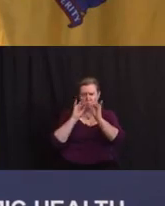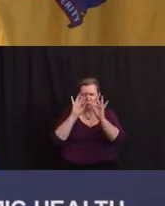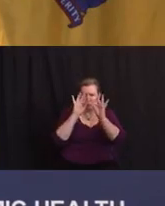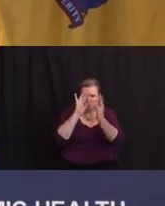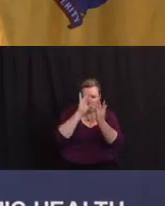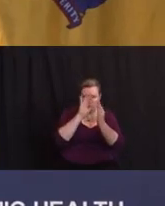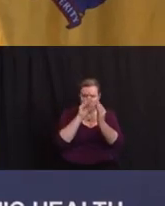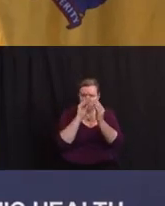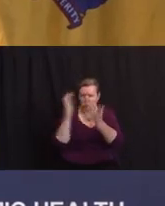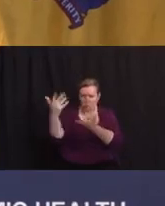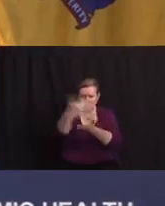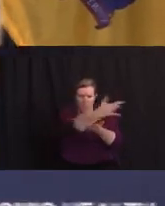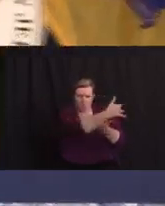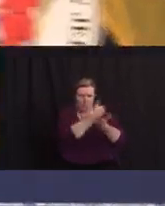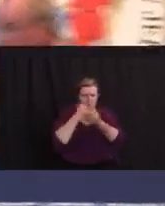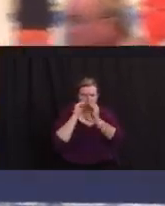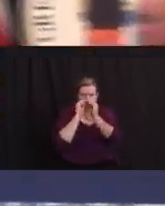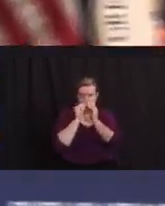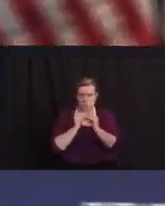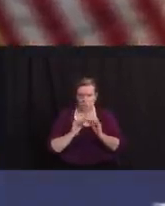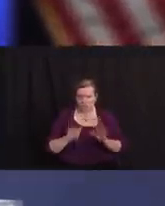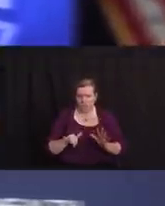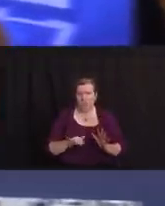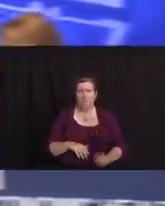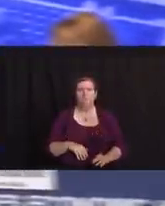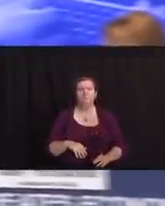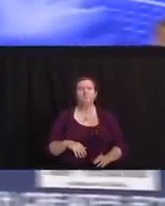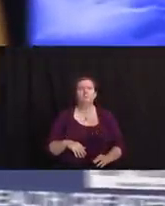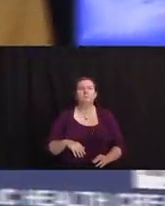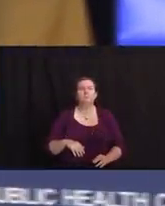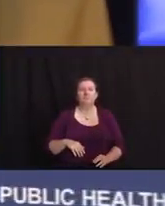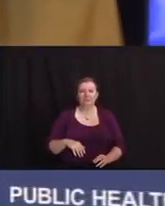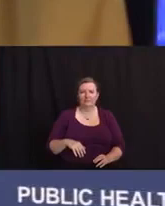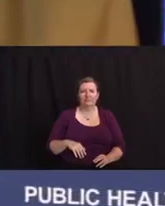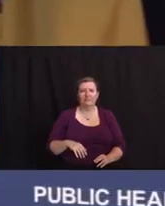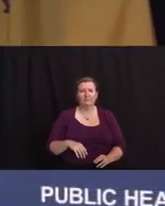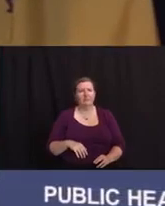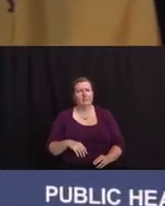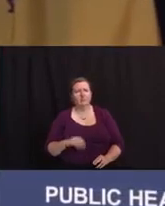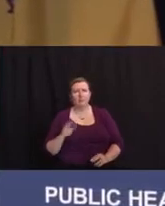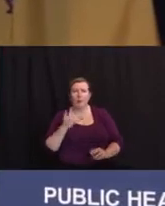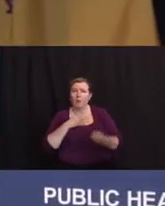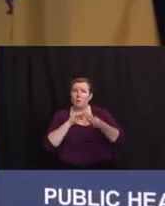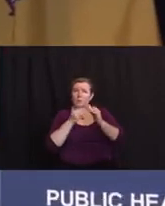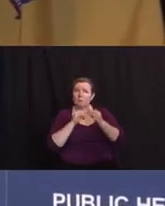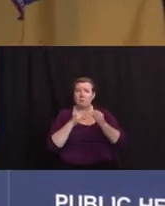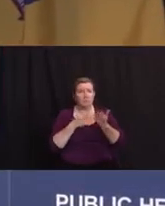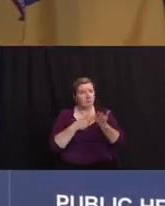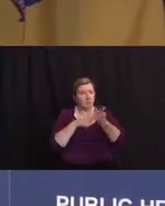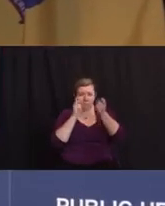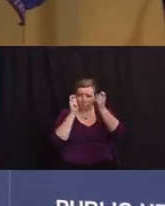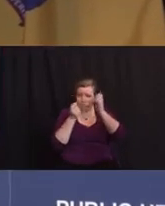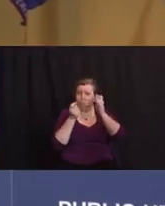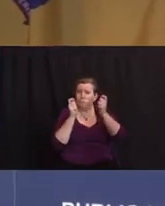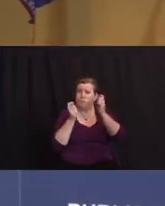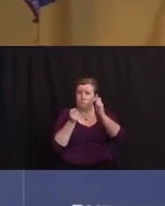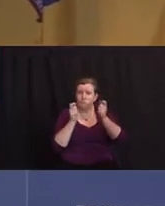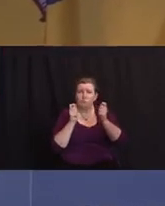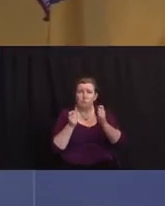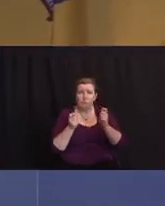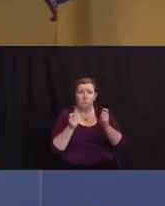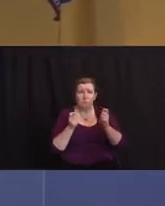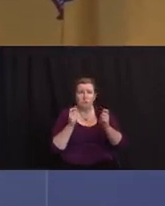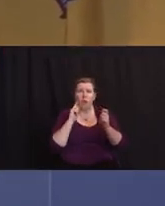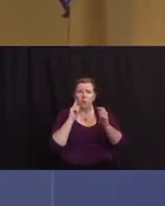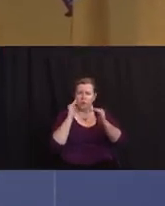that. Well, and the first thing I say is our numbers do sometimes change a little bit, but they're very close.